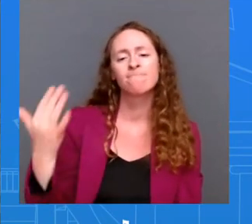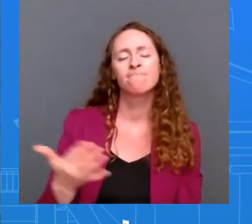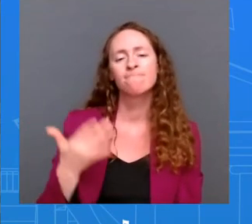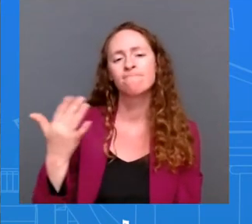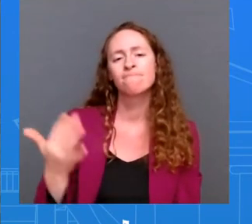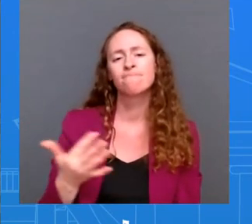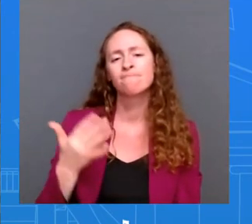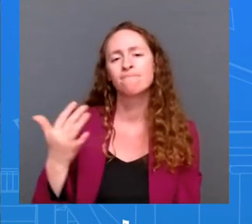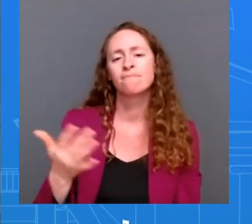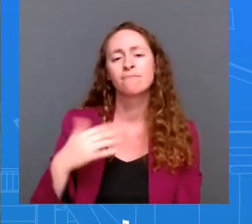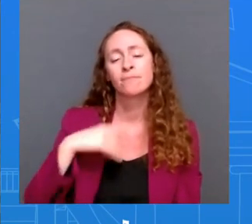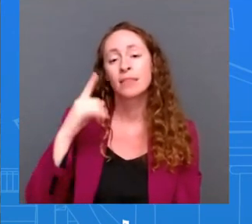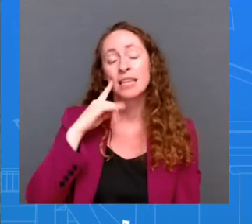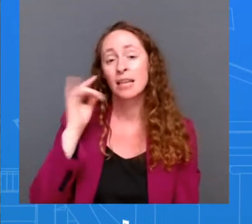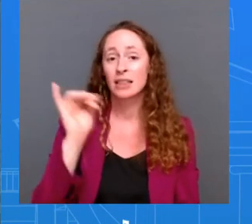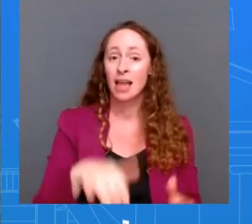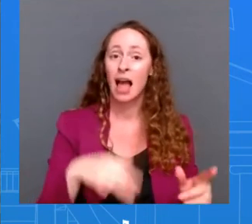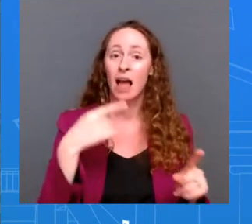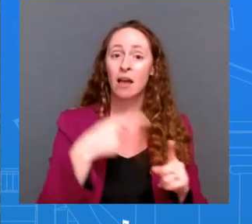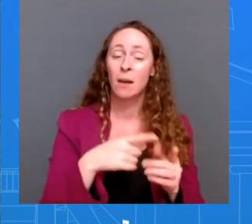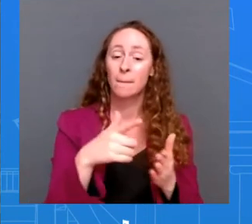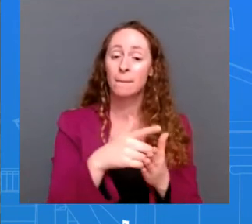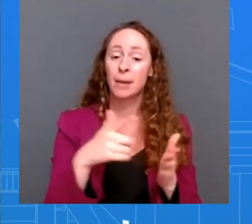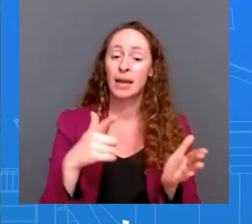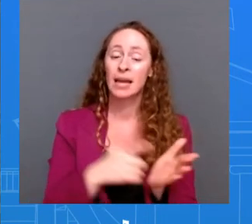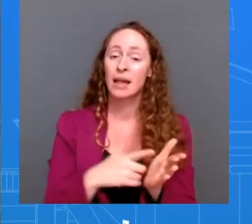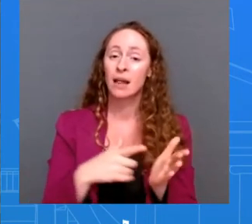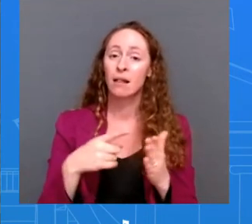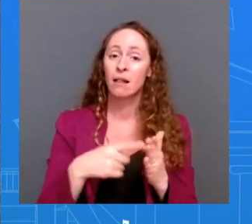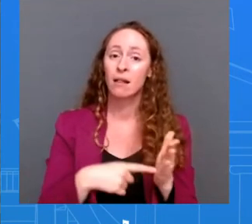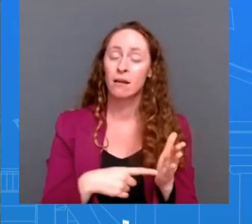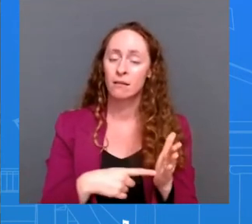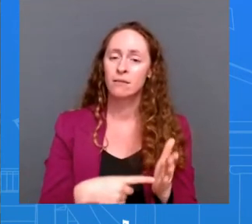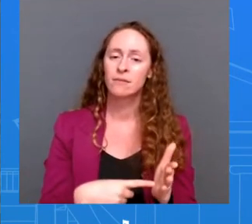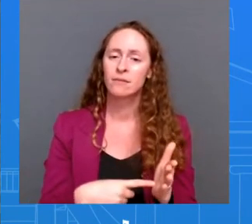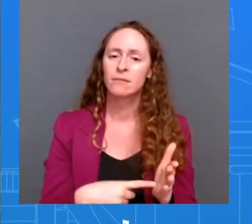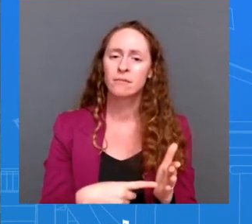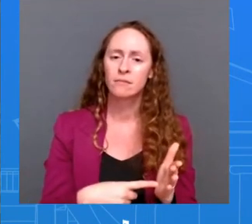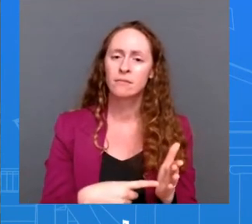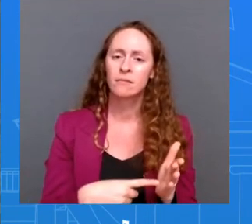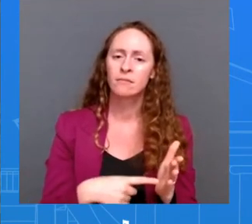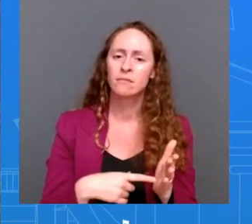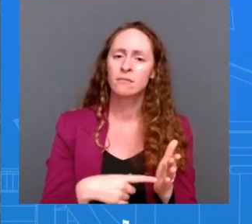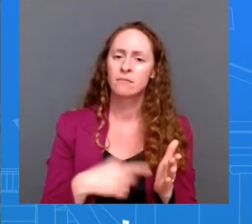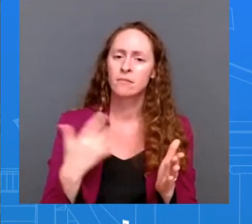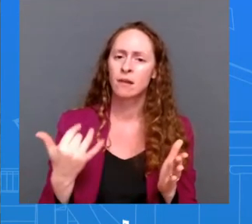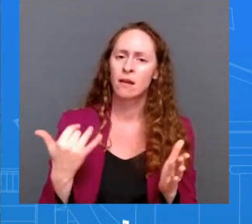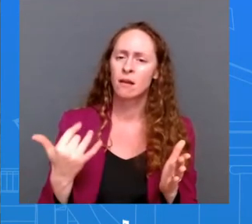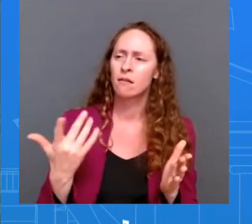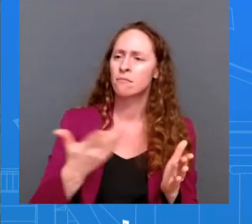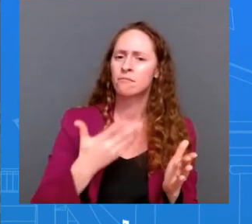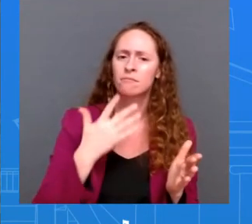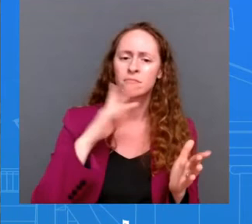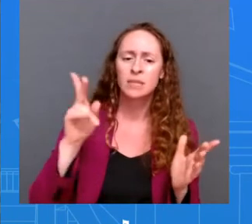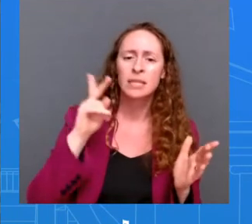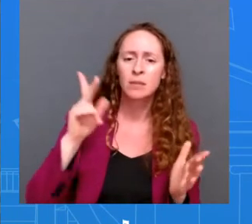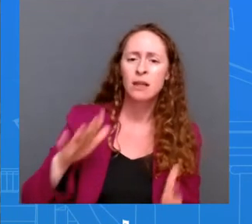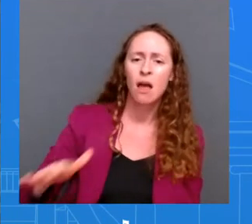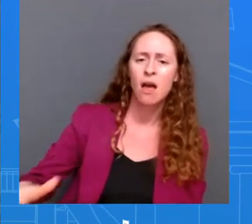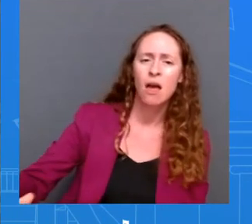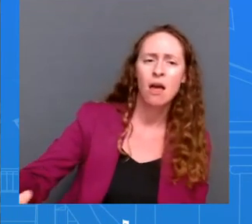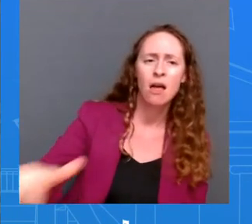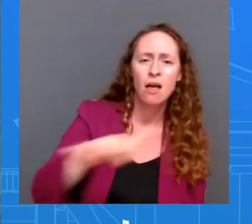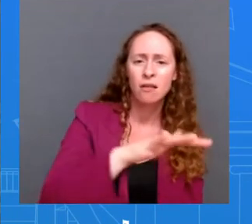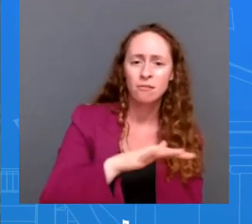look at the support across the country, it is bipartisan. It is bipartisan support. There was the Politico Morning Consult poll that came out